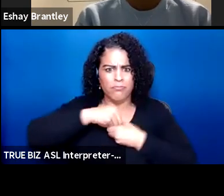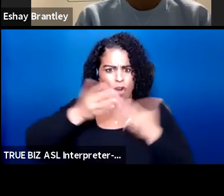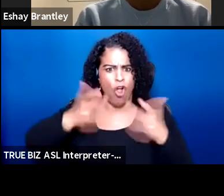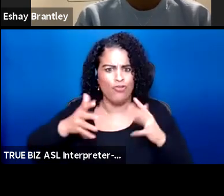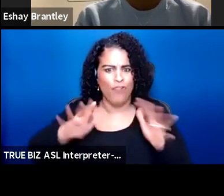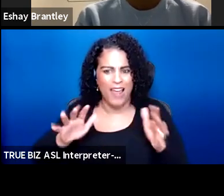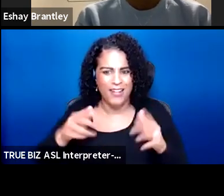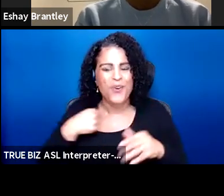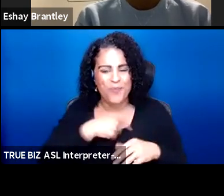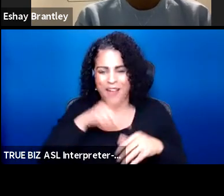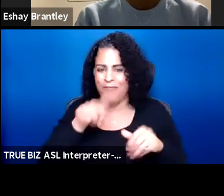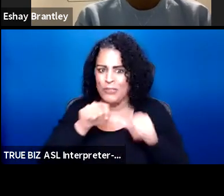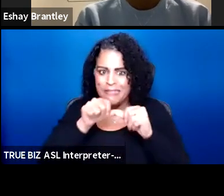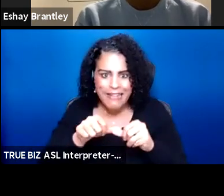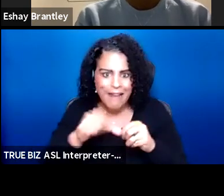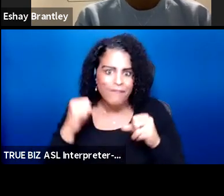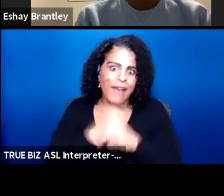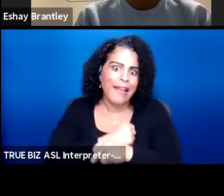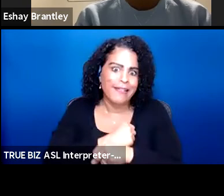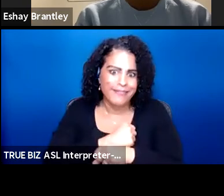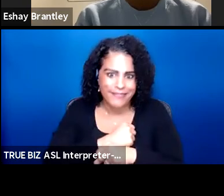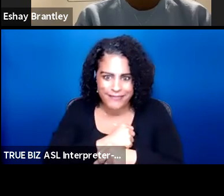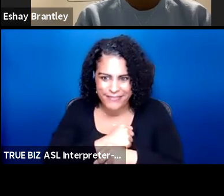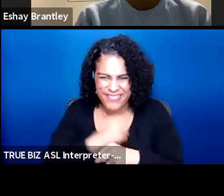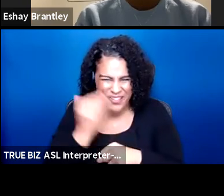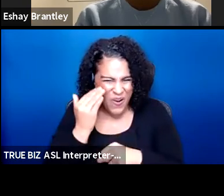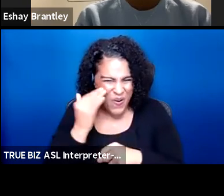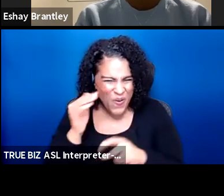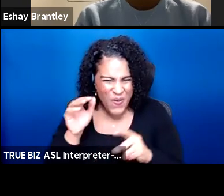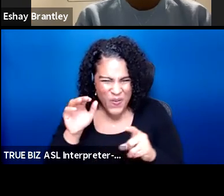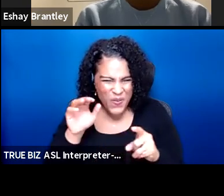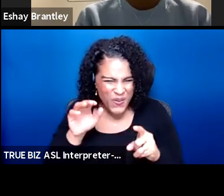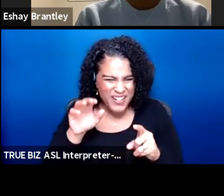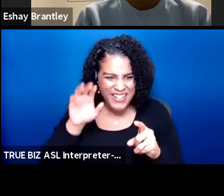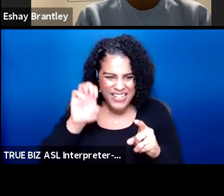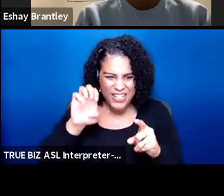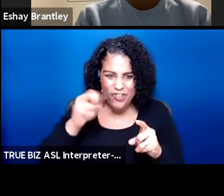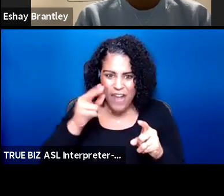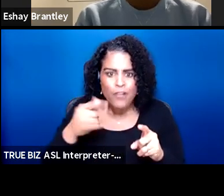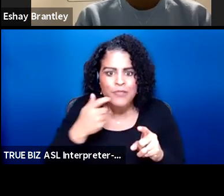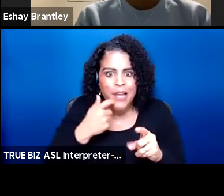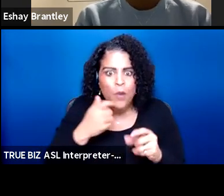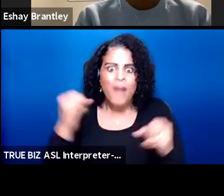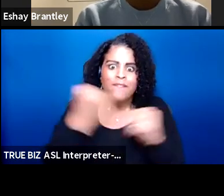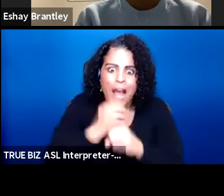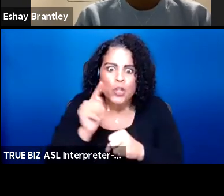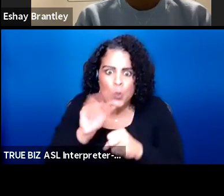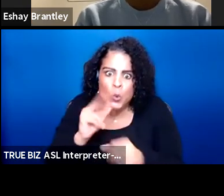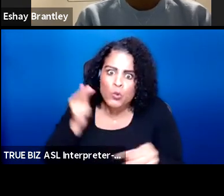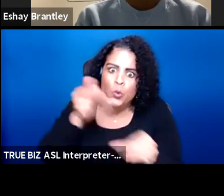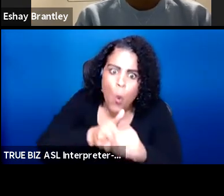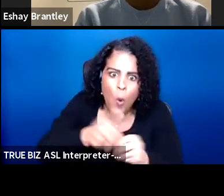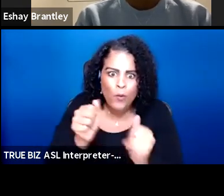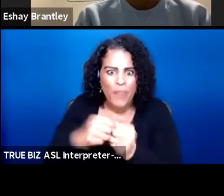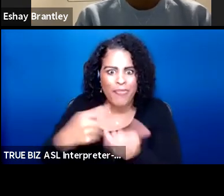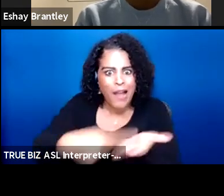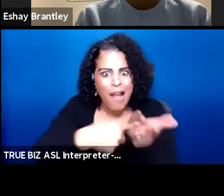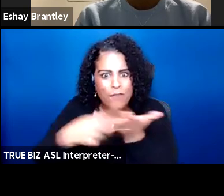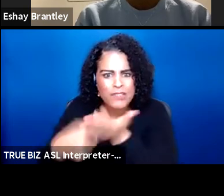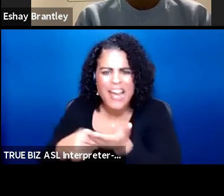we have to continually fight to, like you said, Eshay, have a place at the table, not just to come and serve, but to